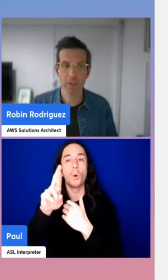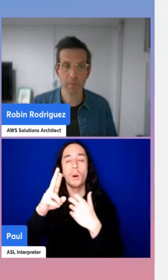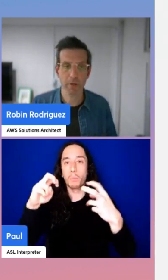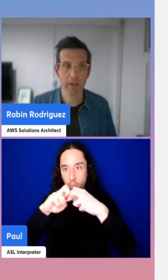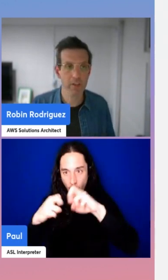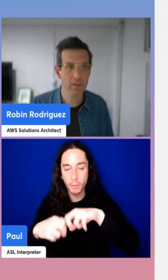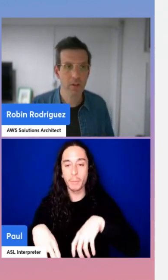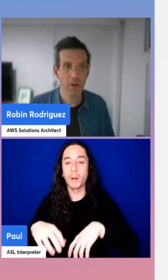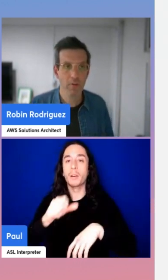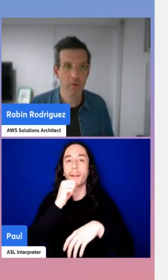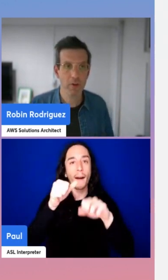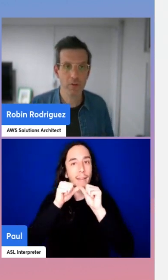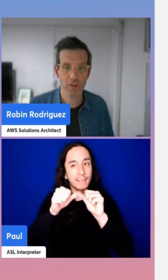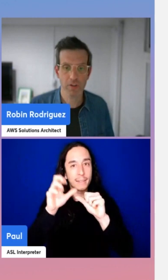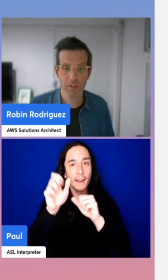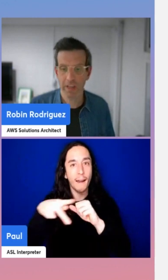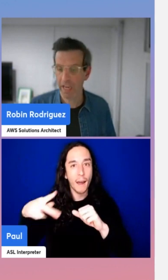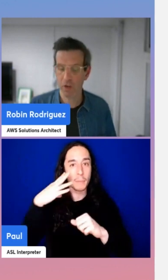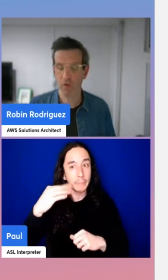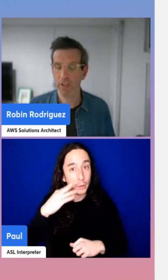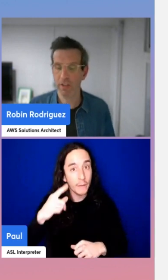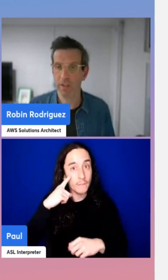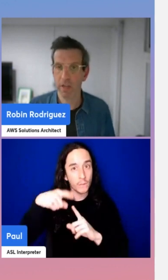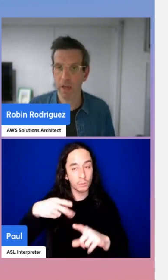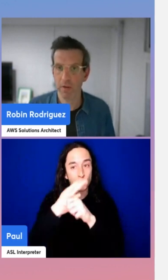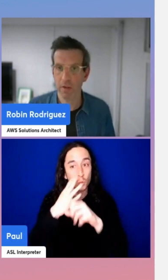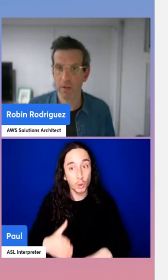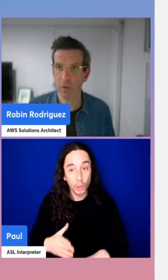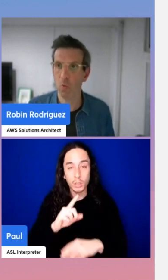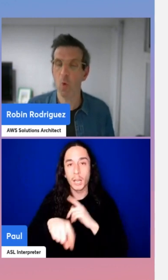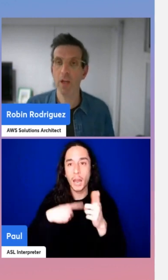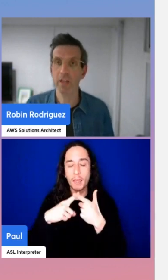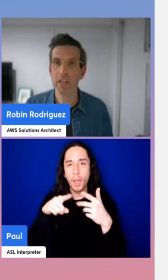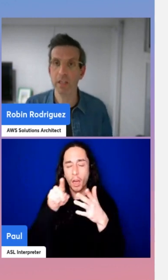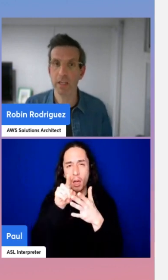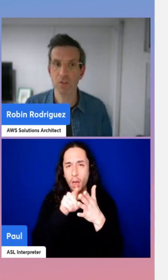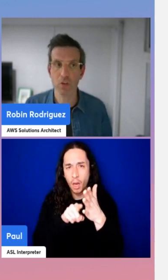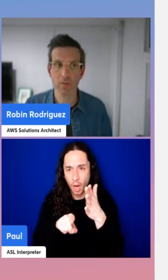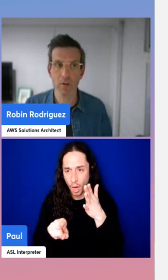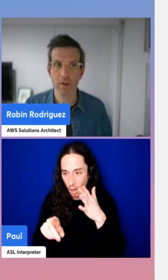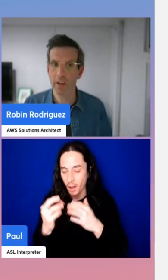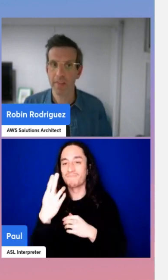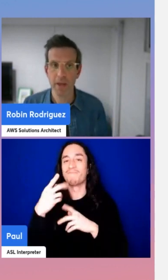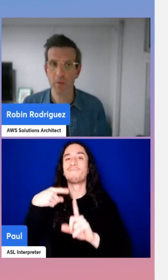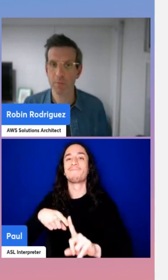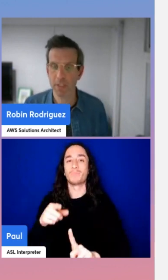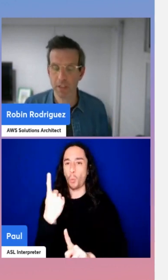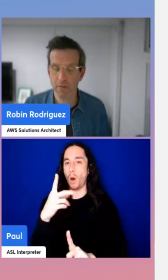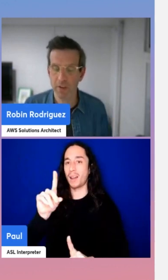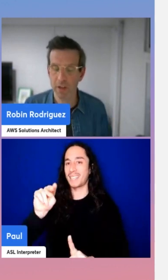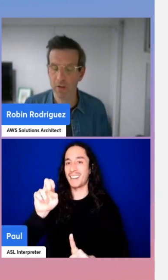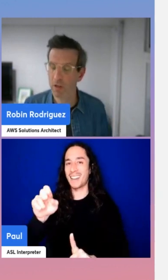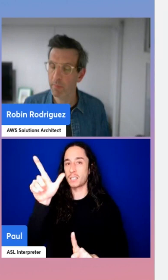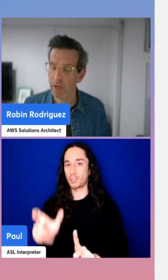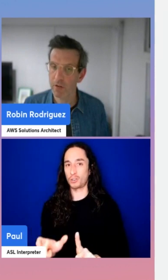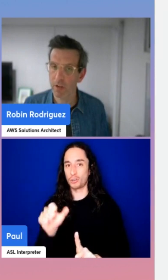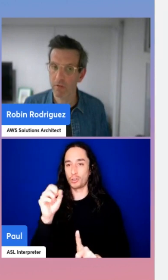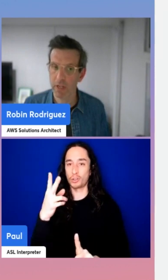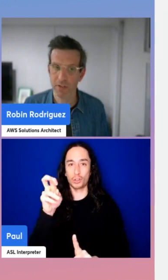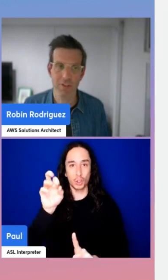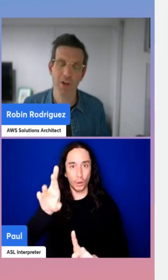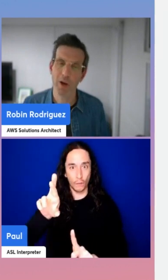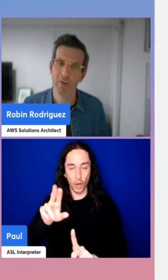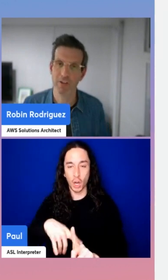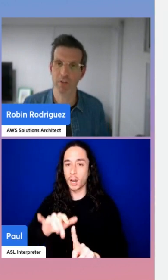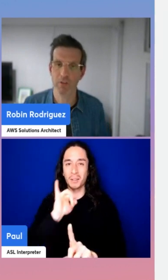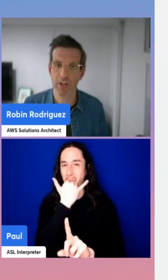application experience for users and traced it down to one DNS server that was misconfigured compared to the